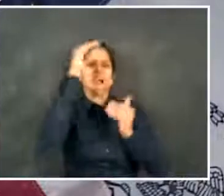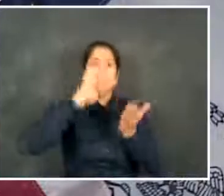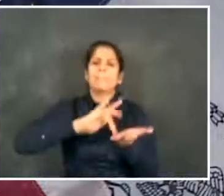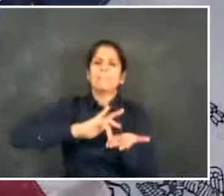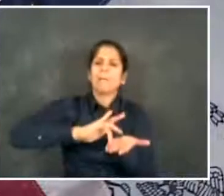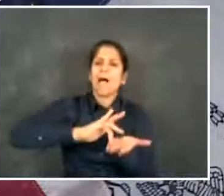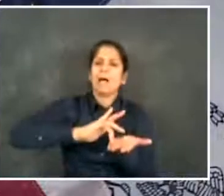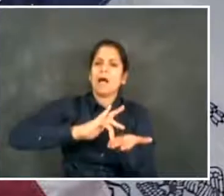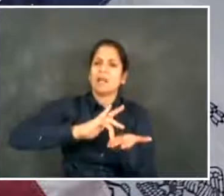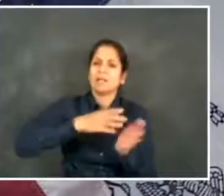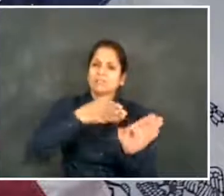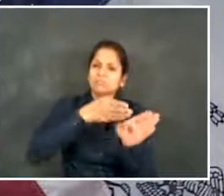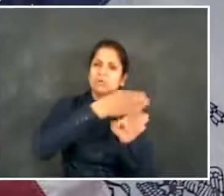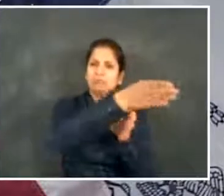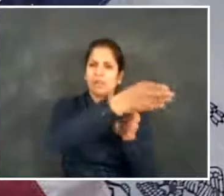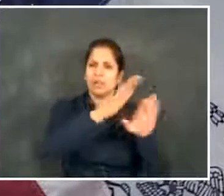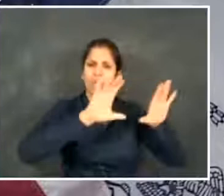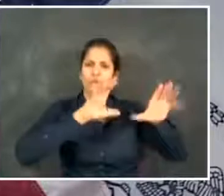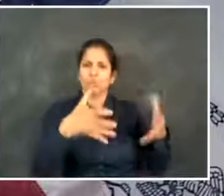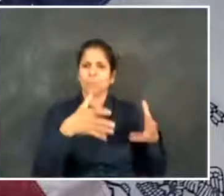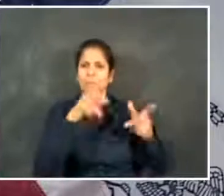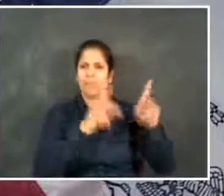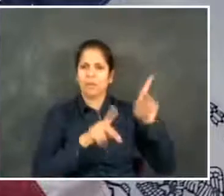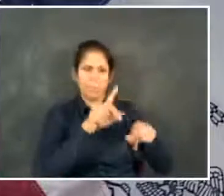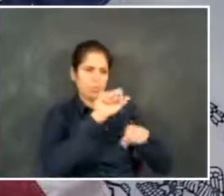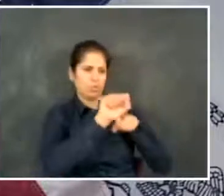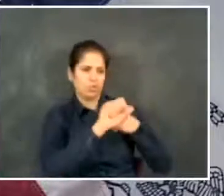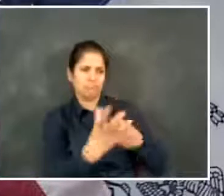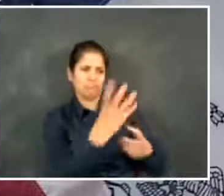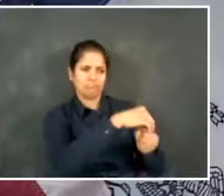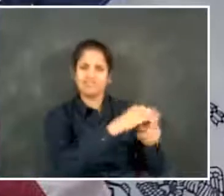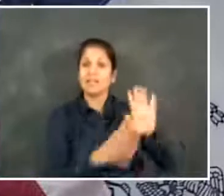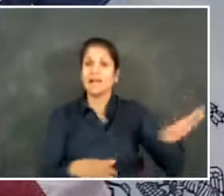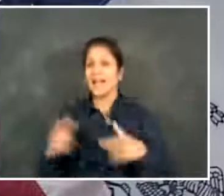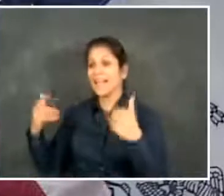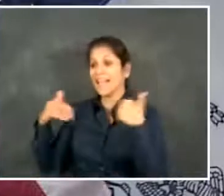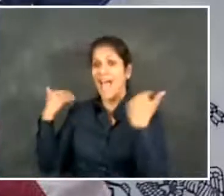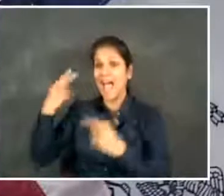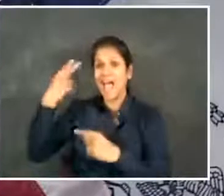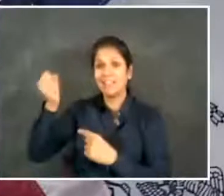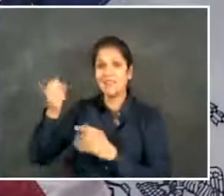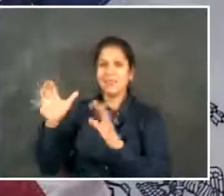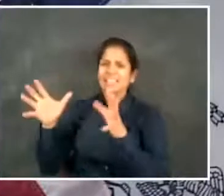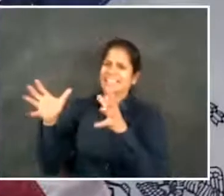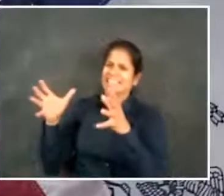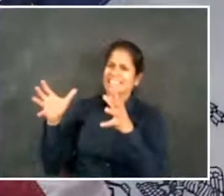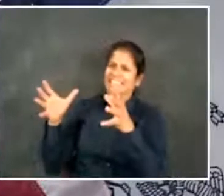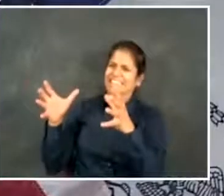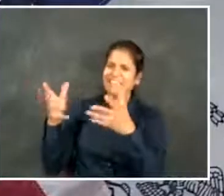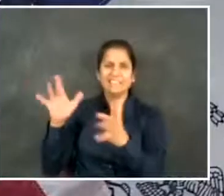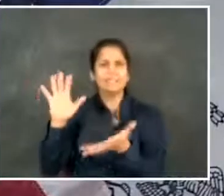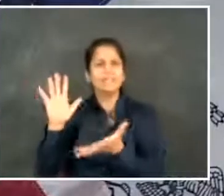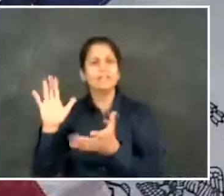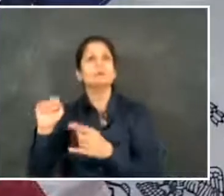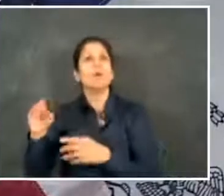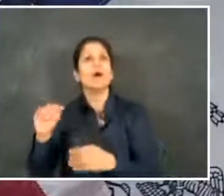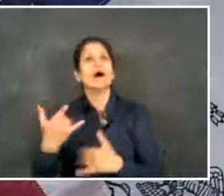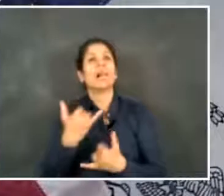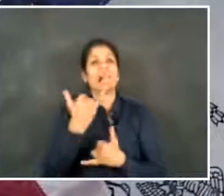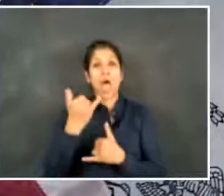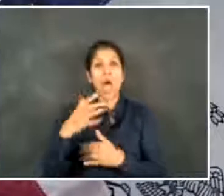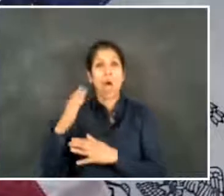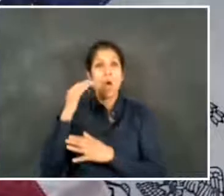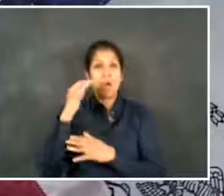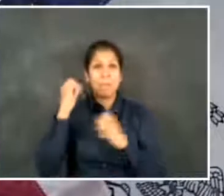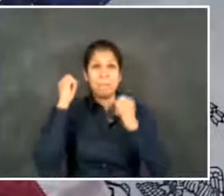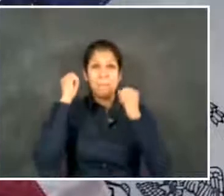responsible for their families who don't have a job right now. And as we try and create more employment, we're going to focus first on the people